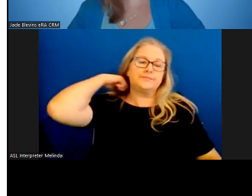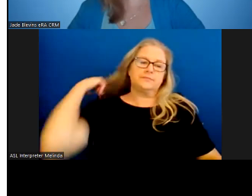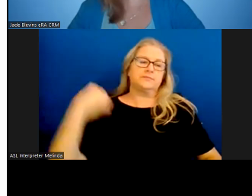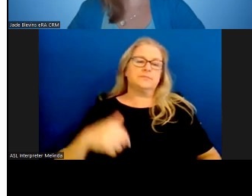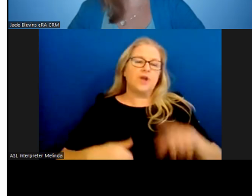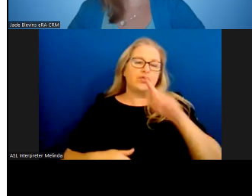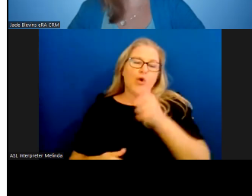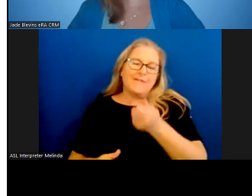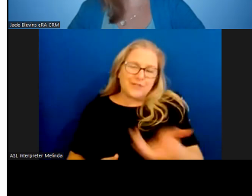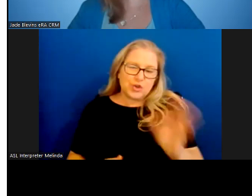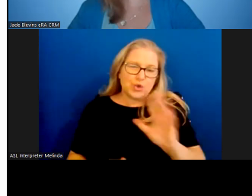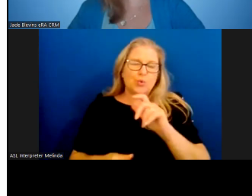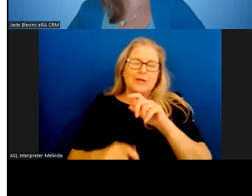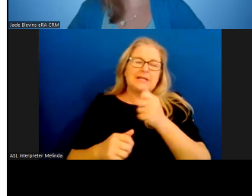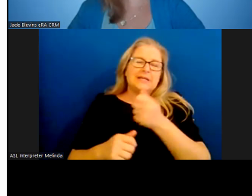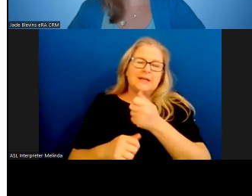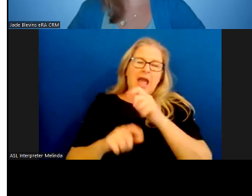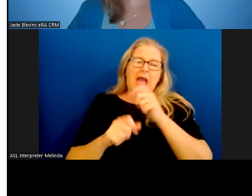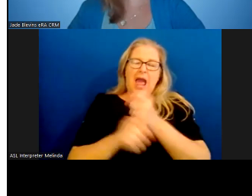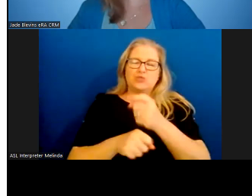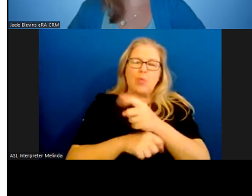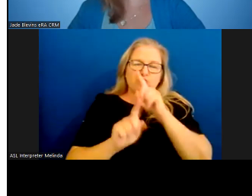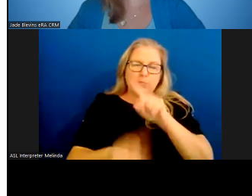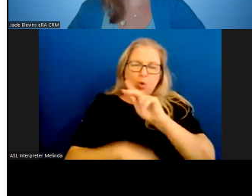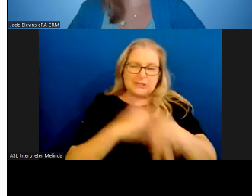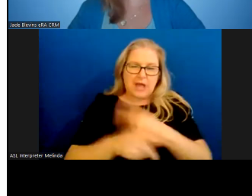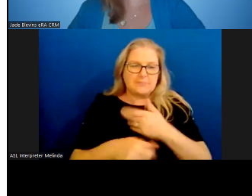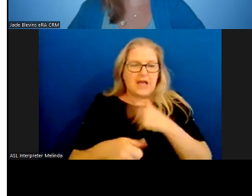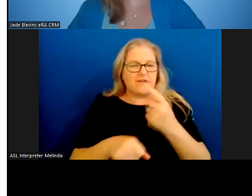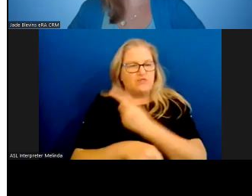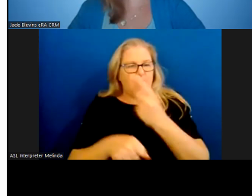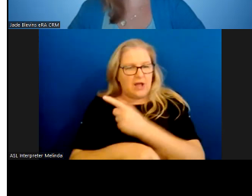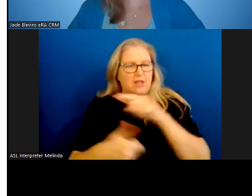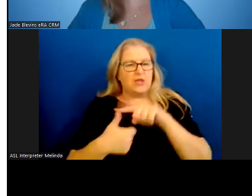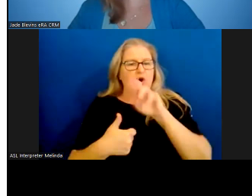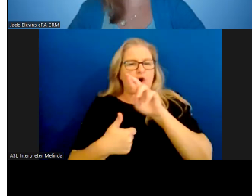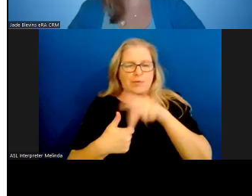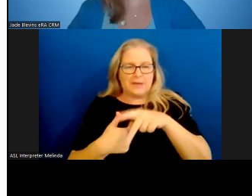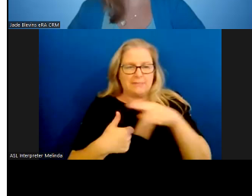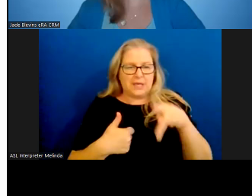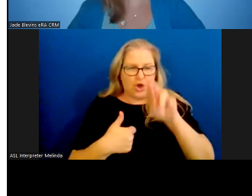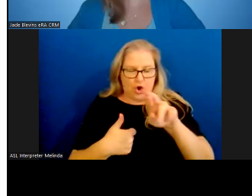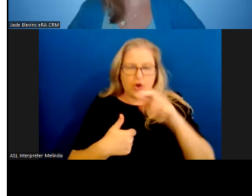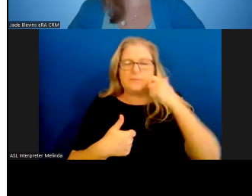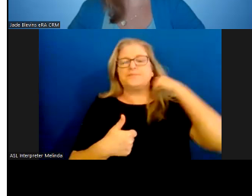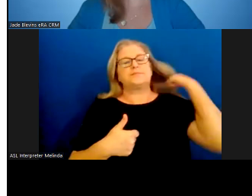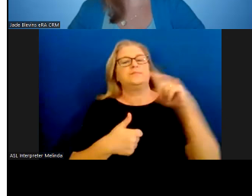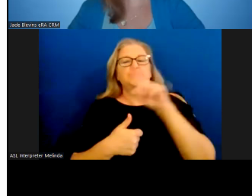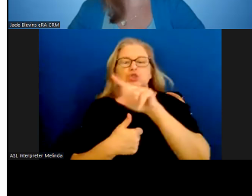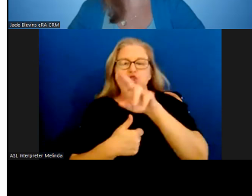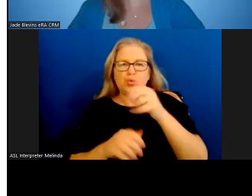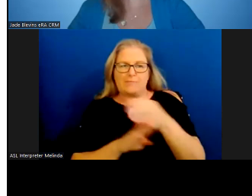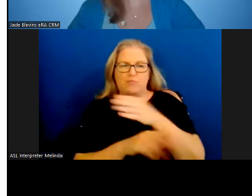There are several annual report types. We have your regular, which is a single project RPPR. It's due prior to the next year's